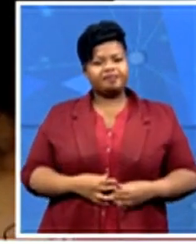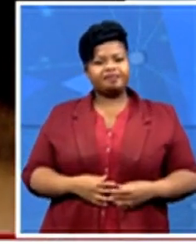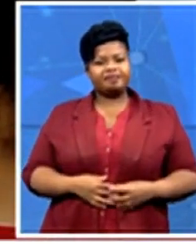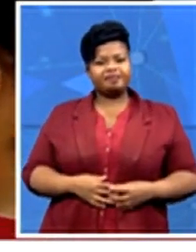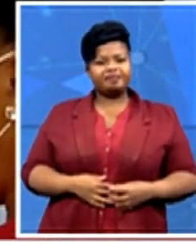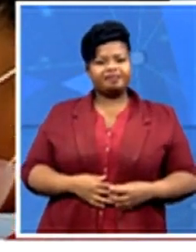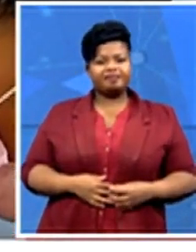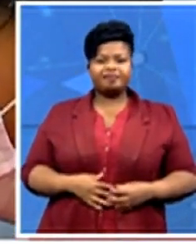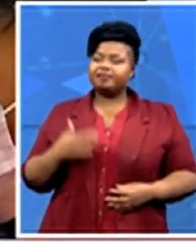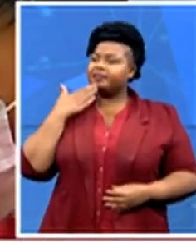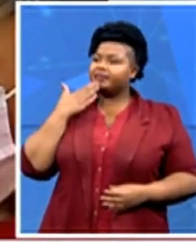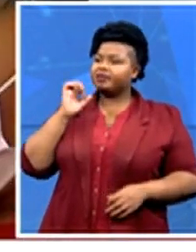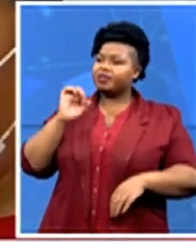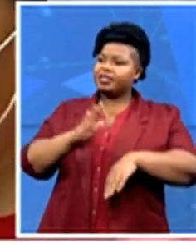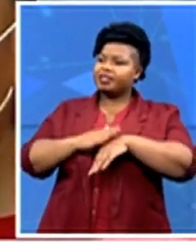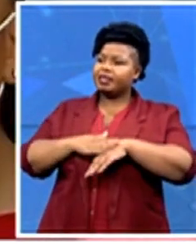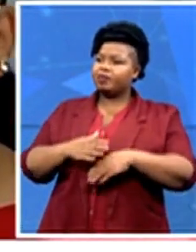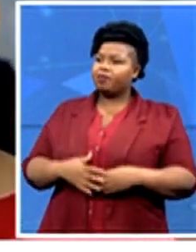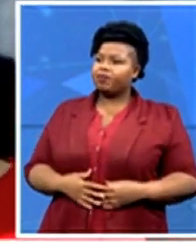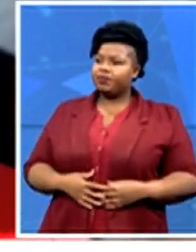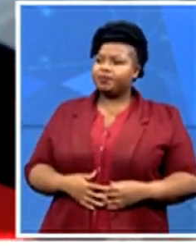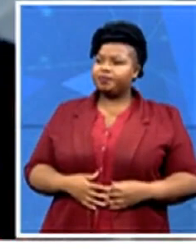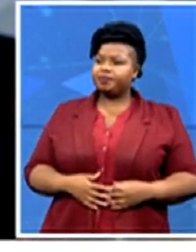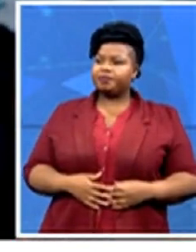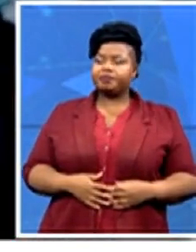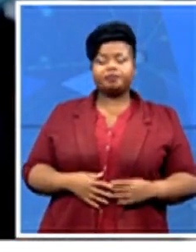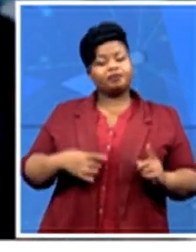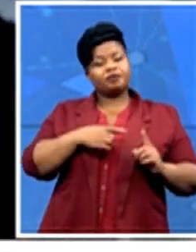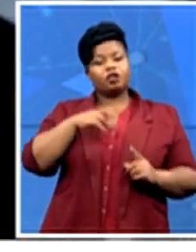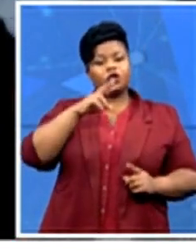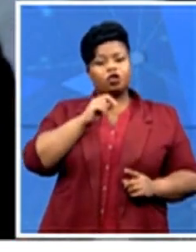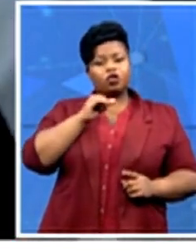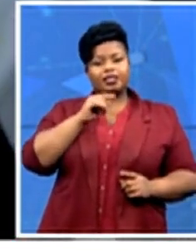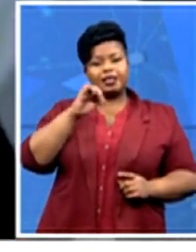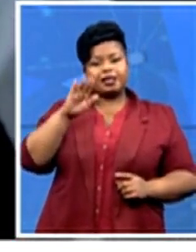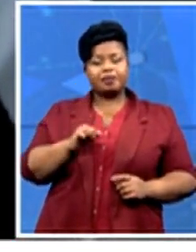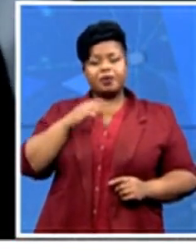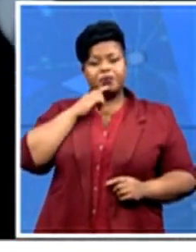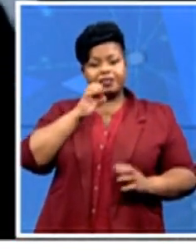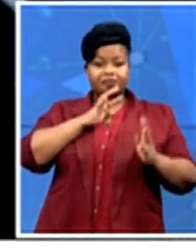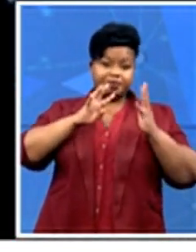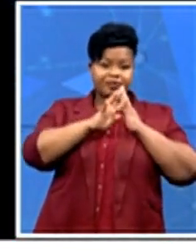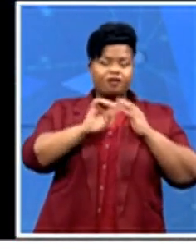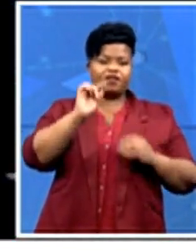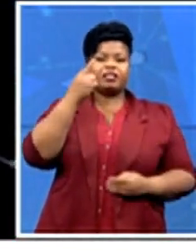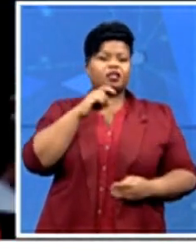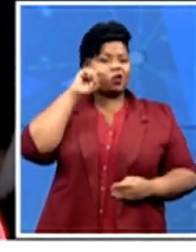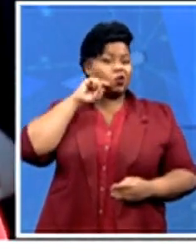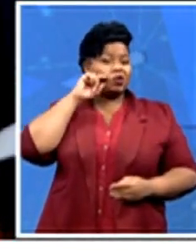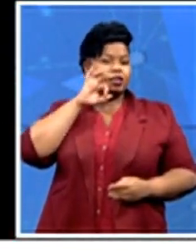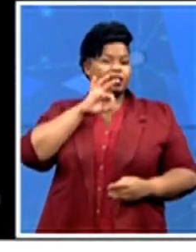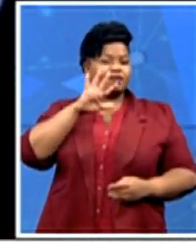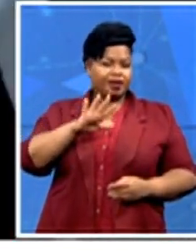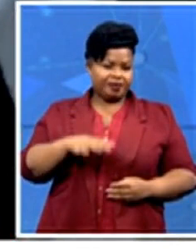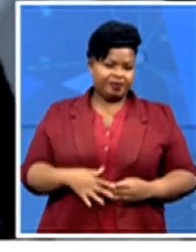sabakhuluma. Nonceba, one of those first in line. Desiree, she's 35 years old, and I can tell you from the line where